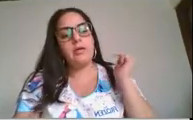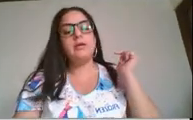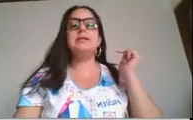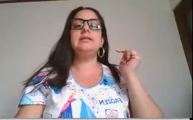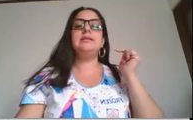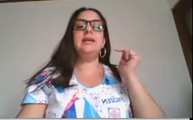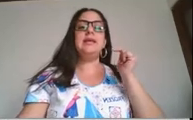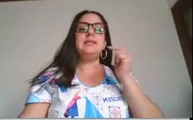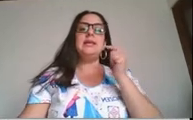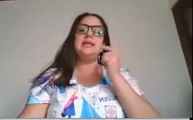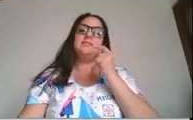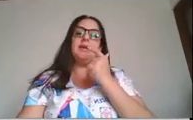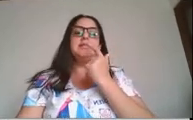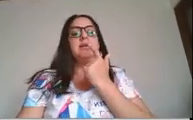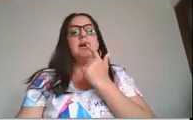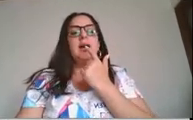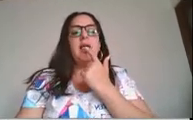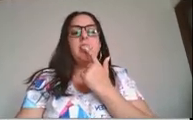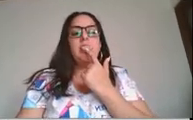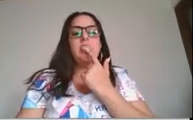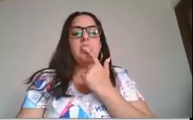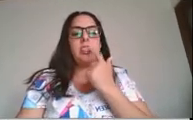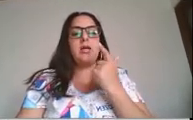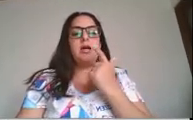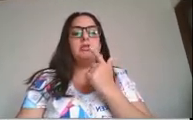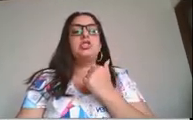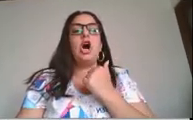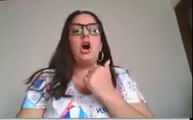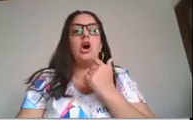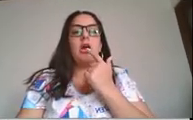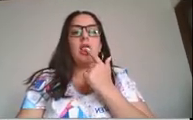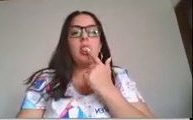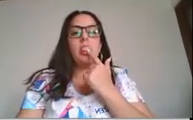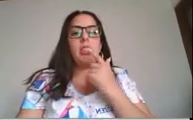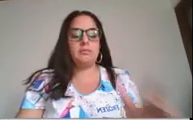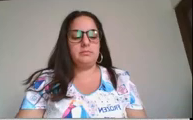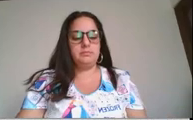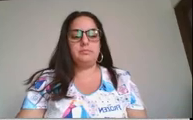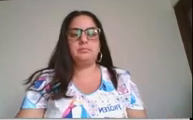This is my tongue. Tongue.